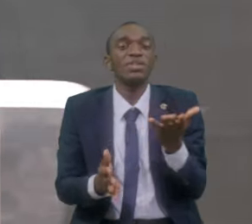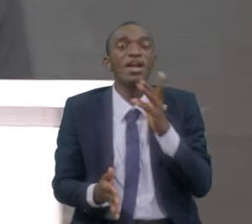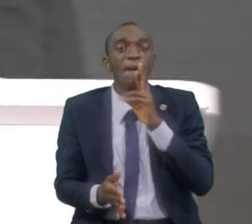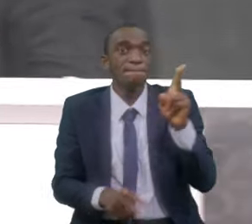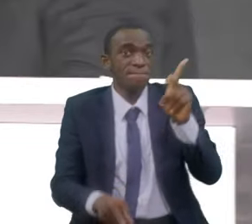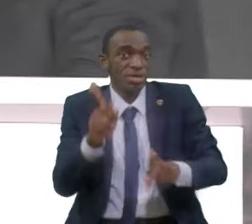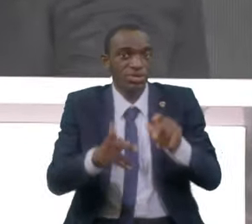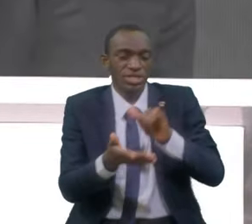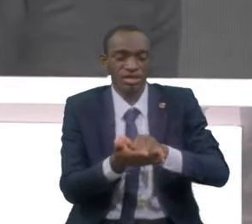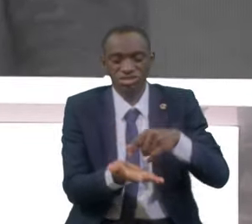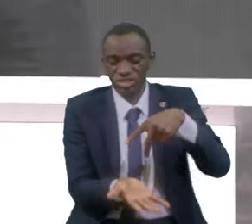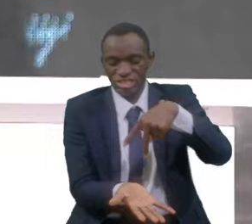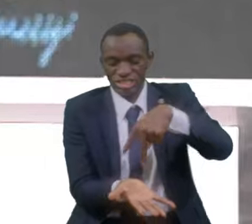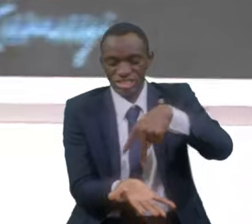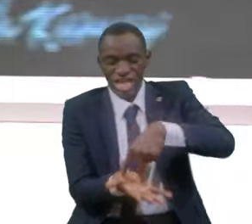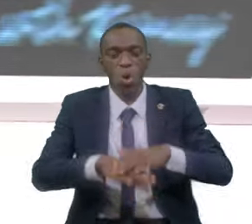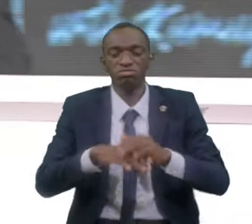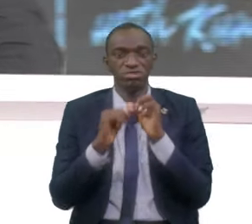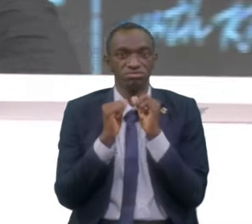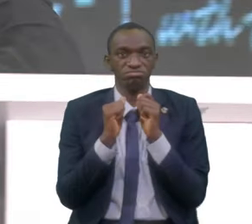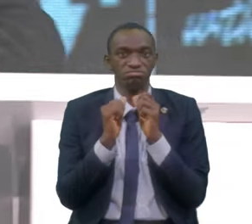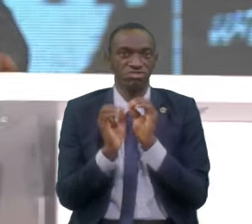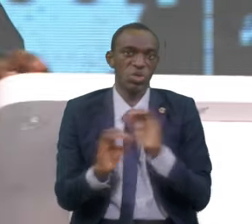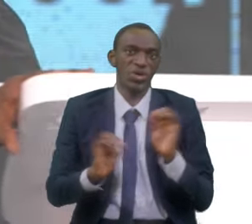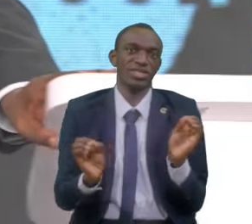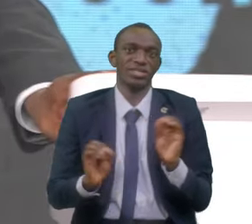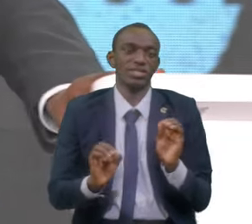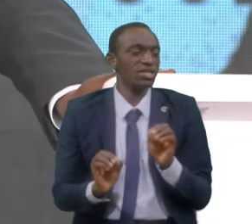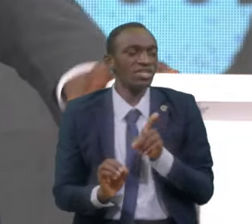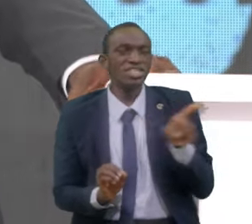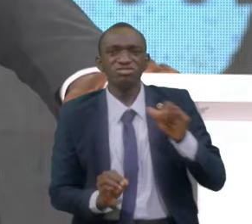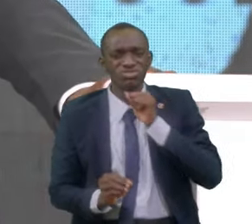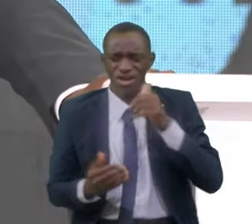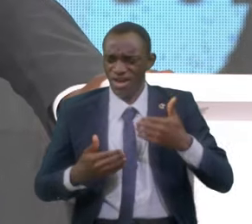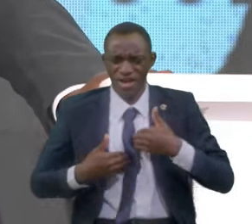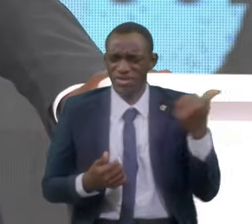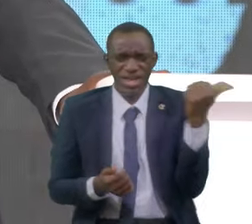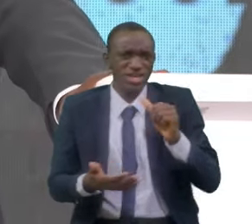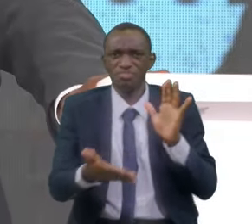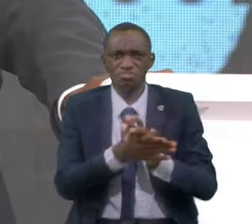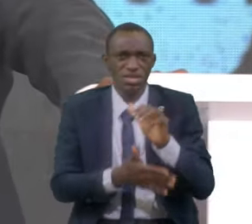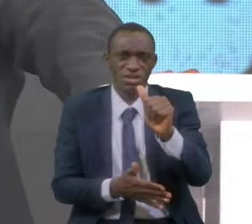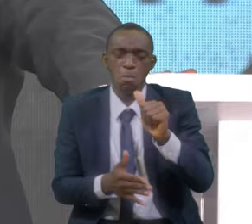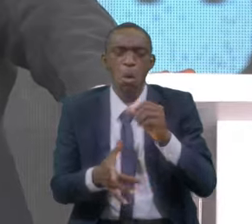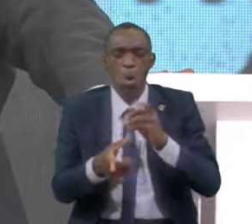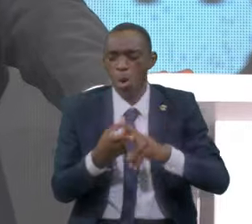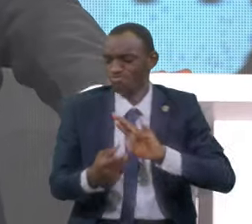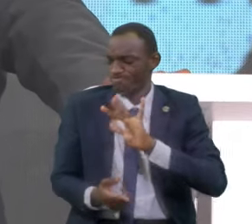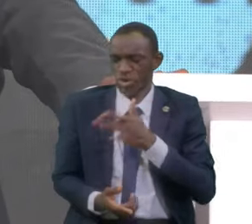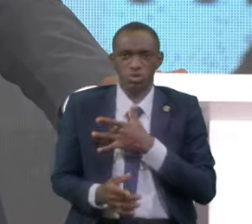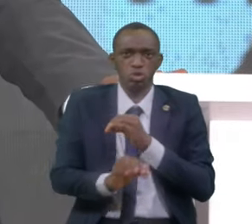for nothing, they don't have any conviction they're standing for. They don't have